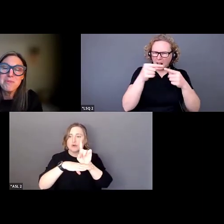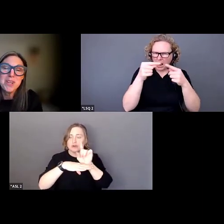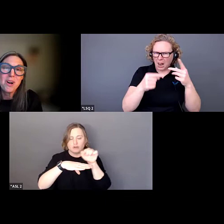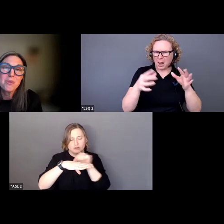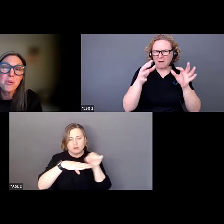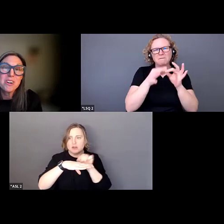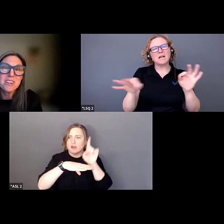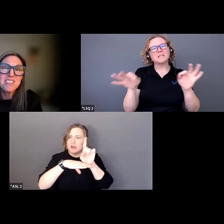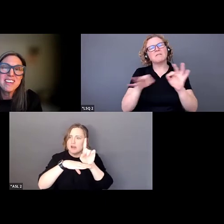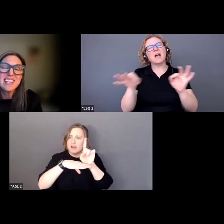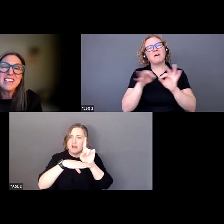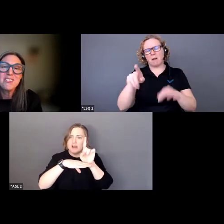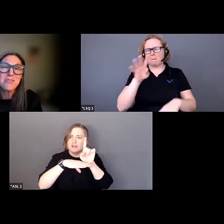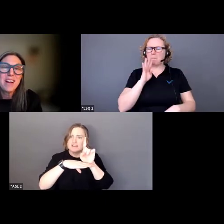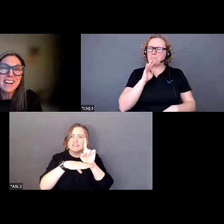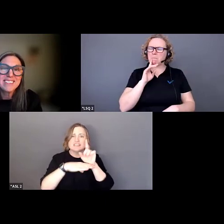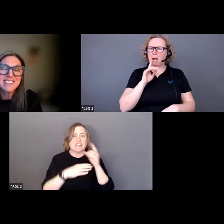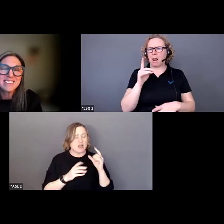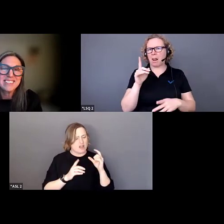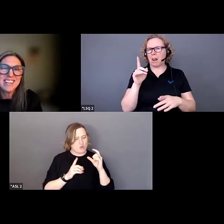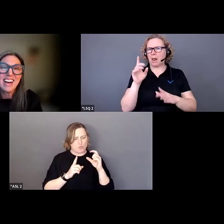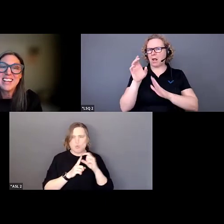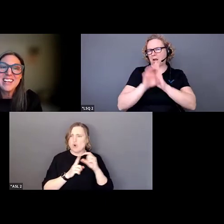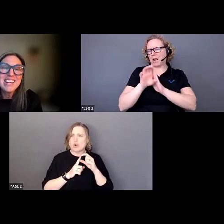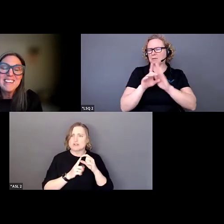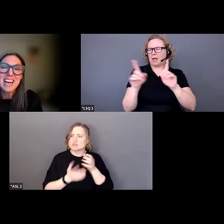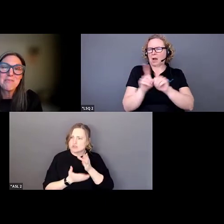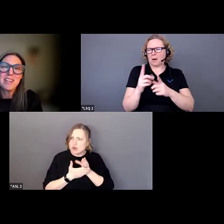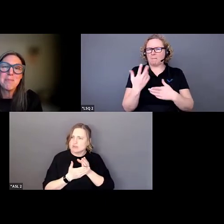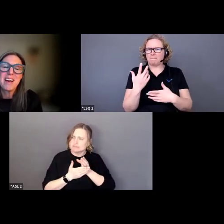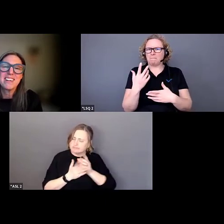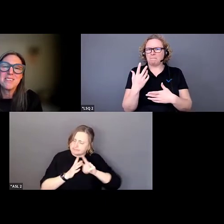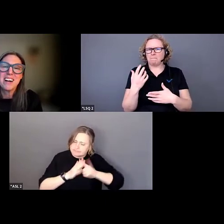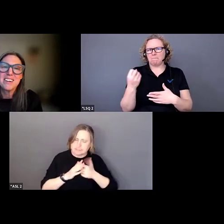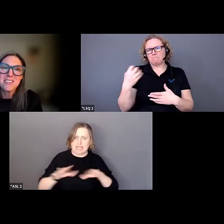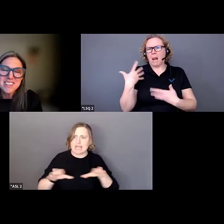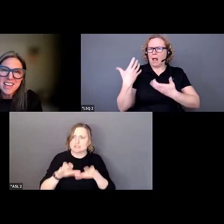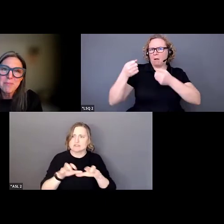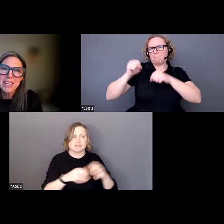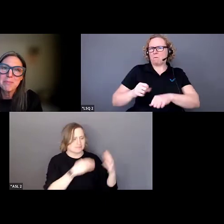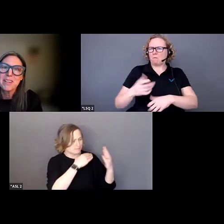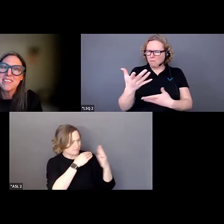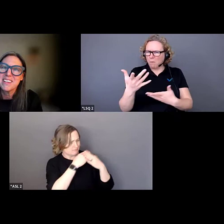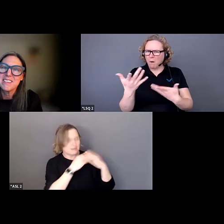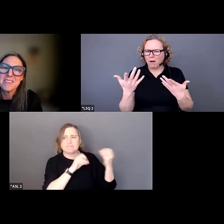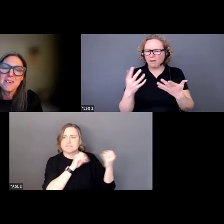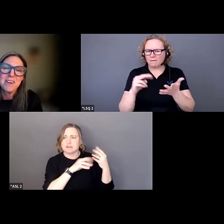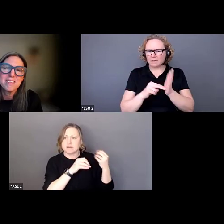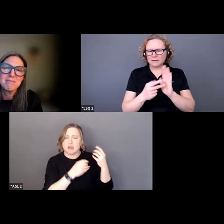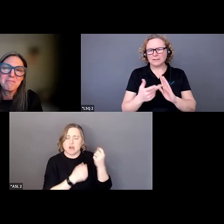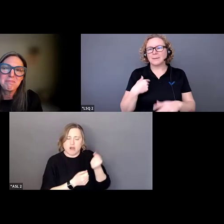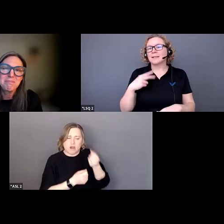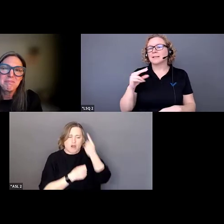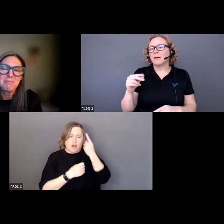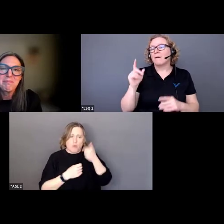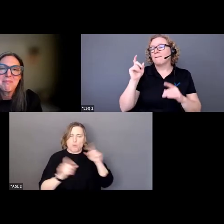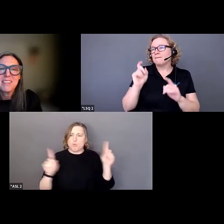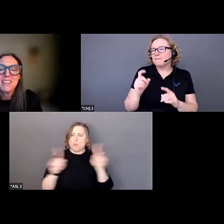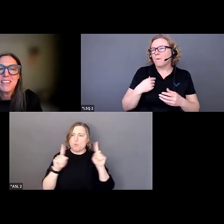to move beyond words into action. I need that feedback to understand my complicity in this coin.